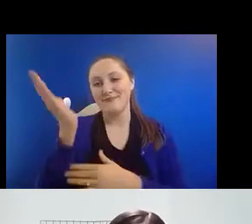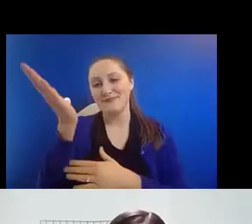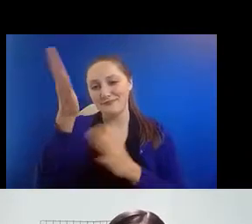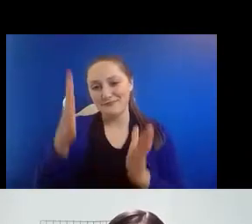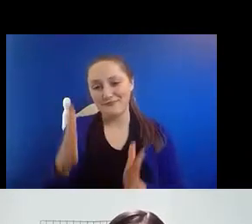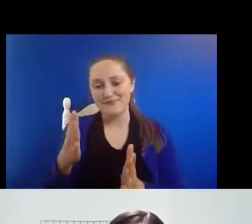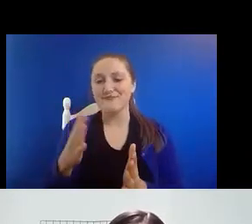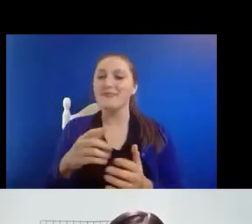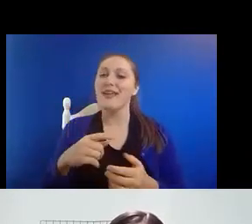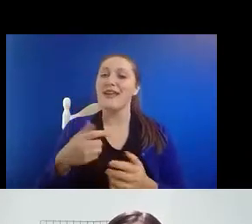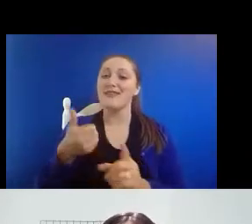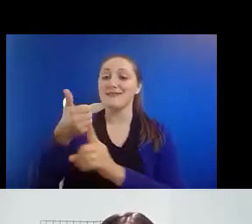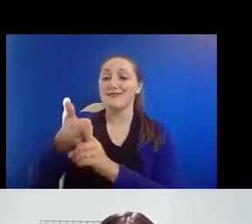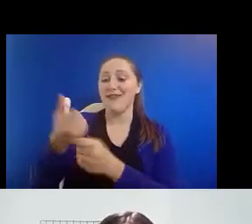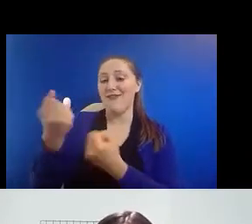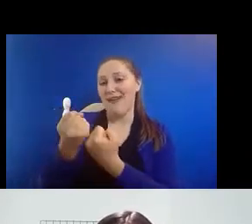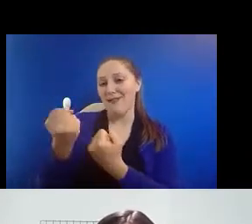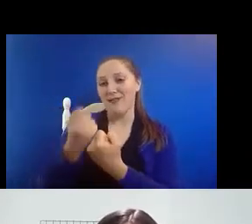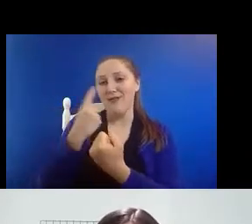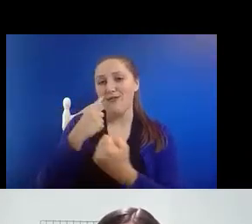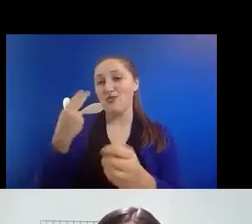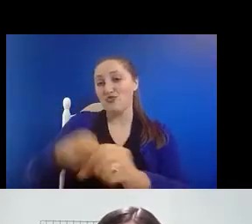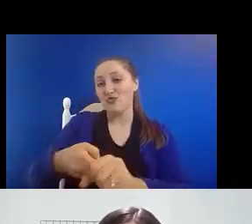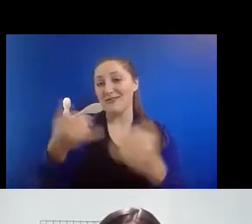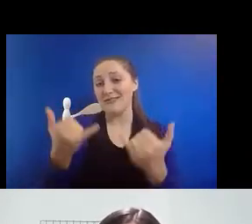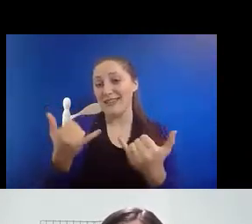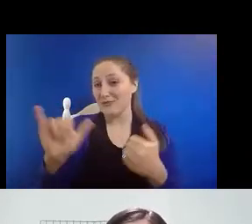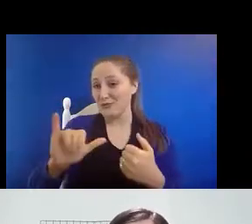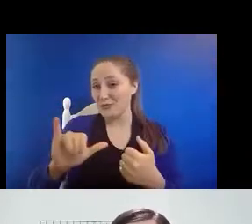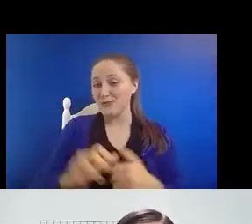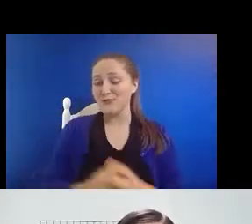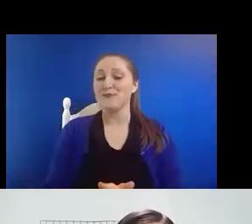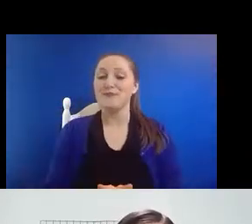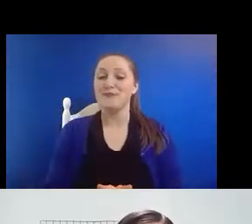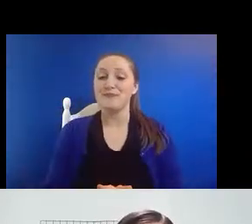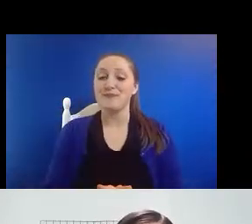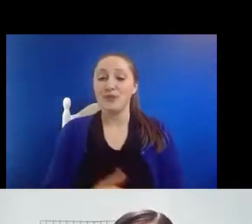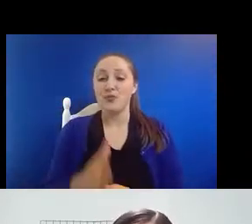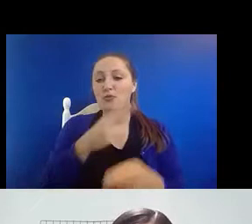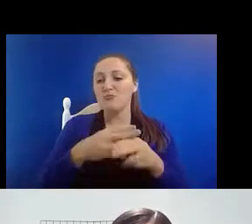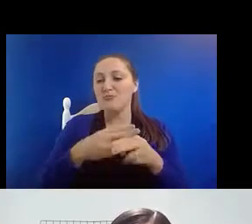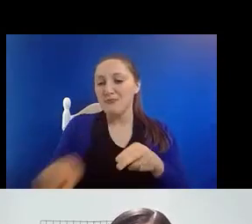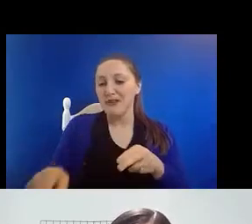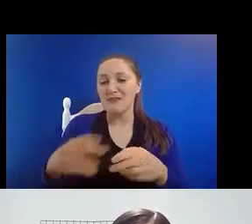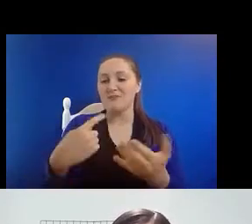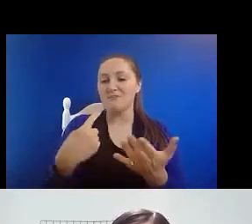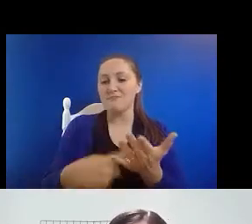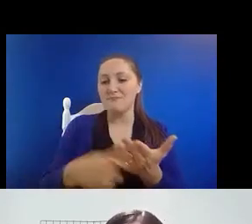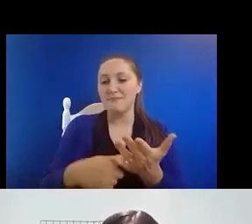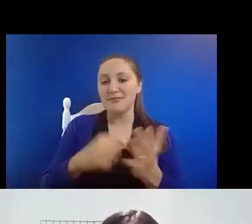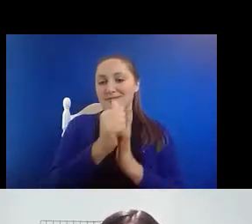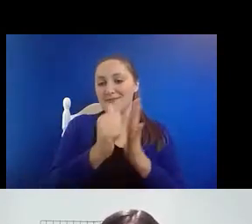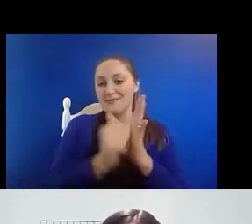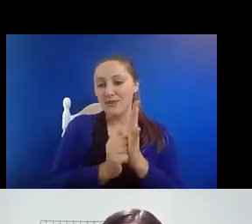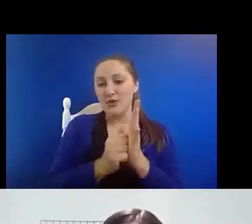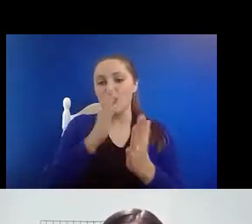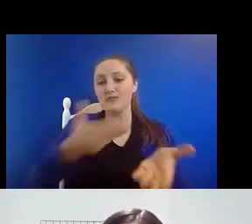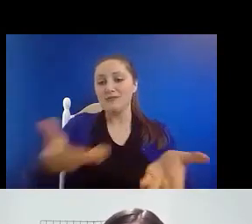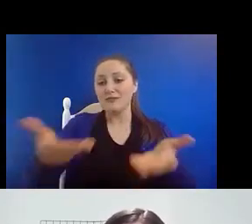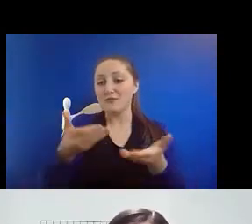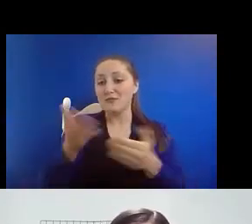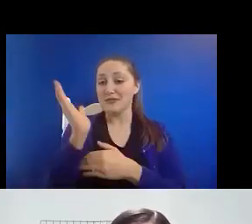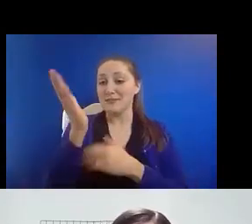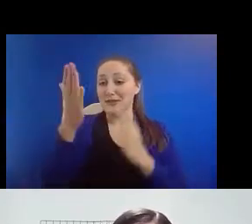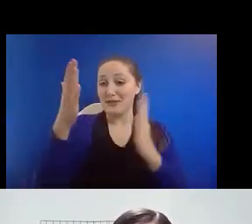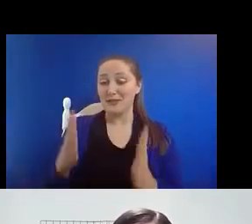our self-advocate for joining us today as well. I'm going to briefly go over the agenda. I will introduce the speakers,